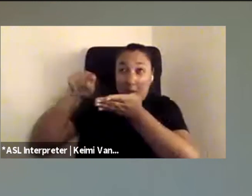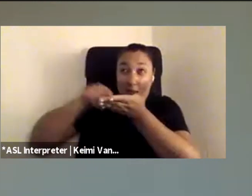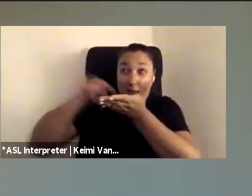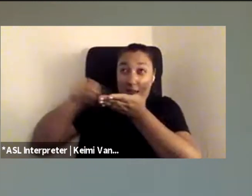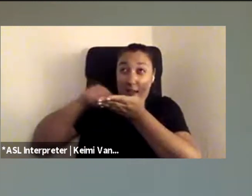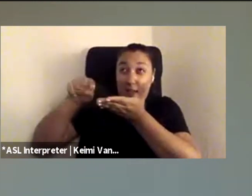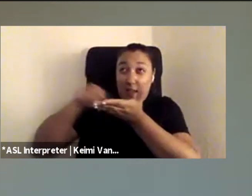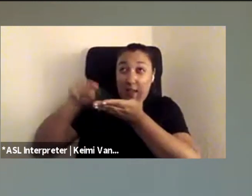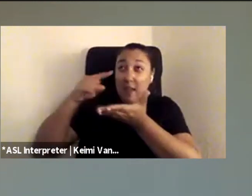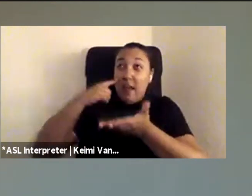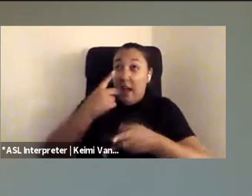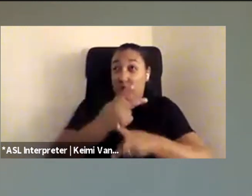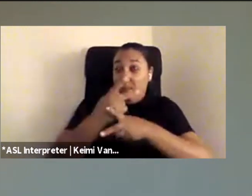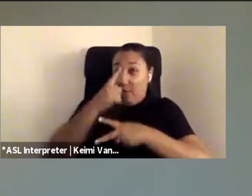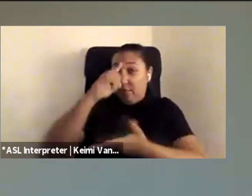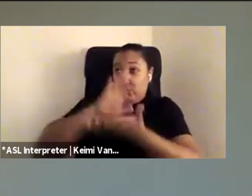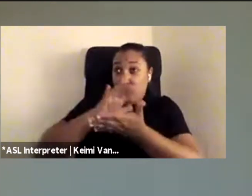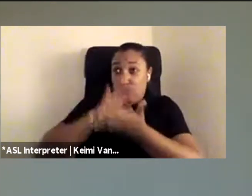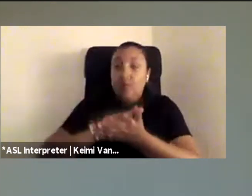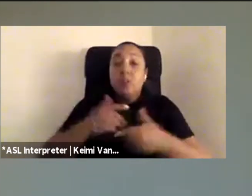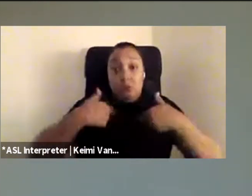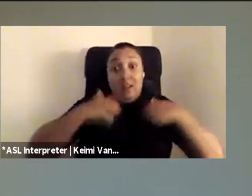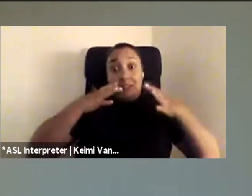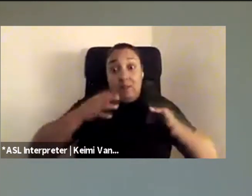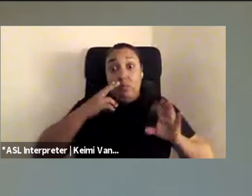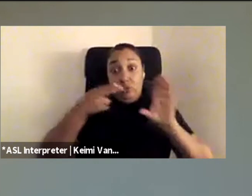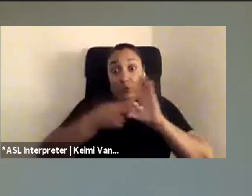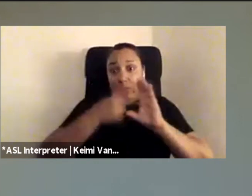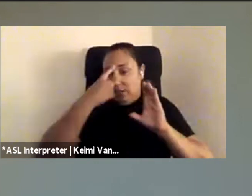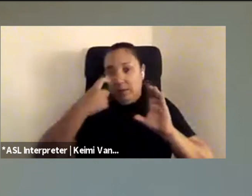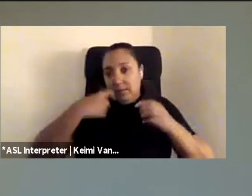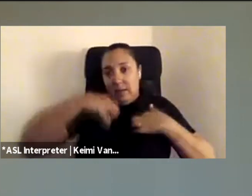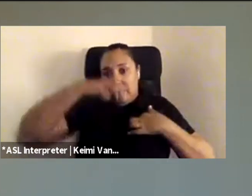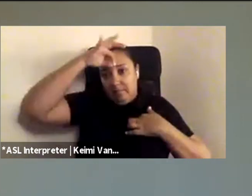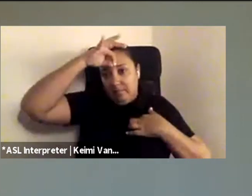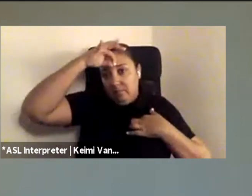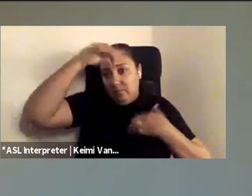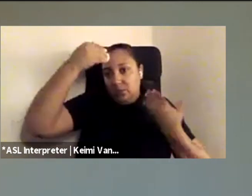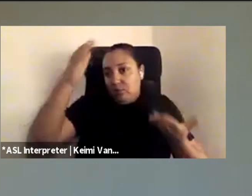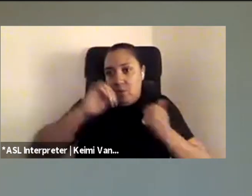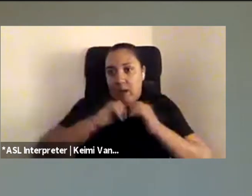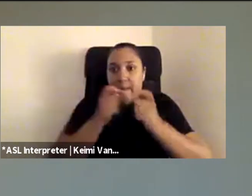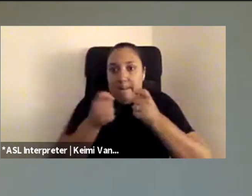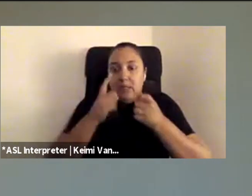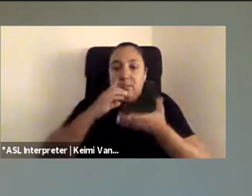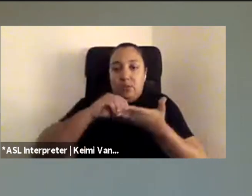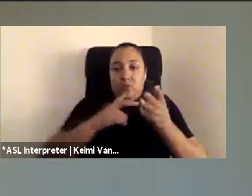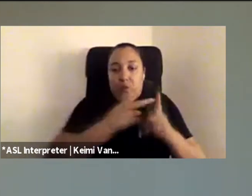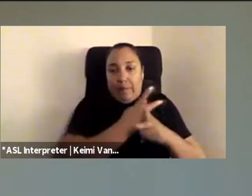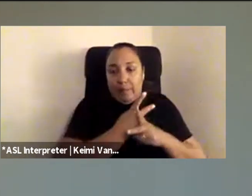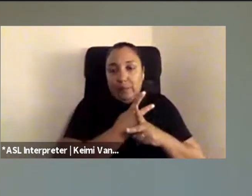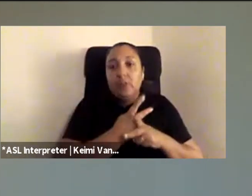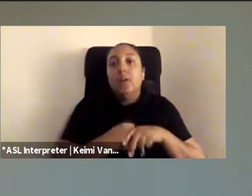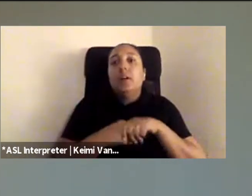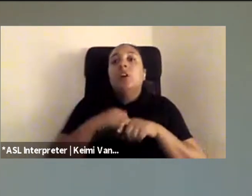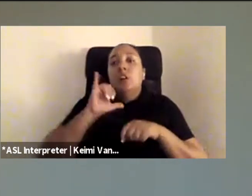for school. So if anybody, I'm going to be attending because I don't know very much about the how to manage my student loans. And so that's a